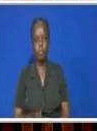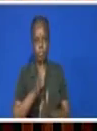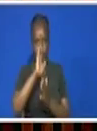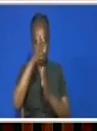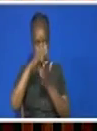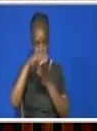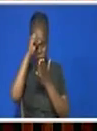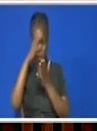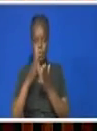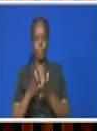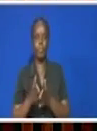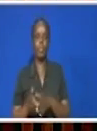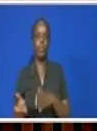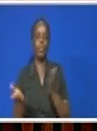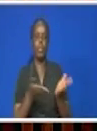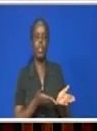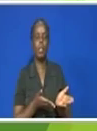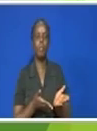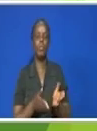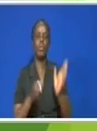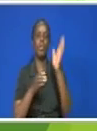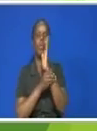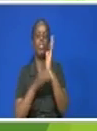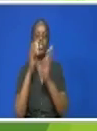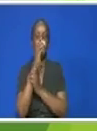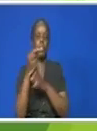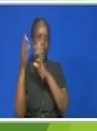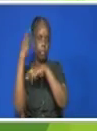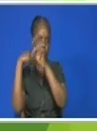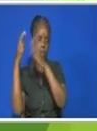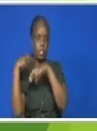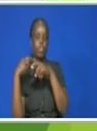Hello learner, welcome to our geography revision lesson